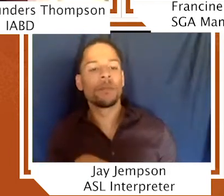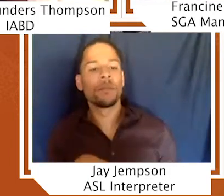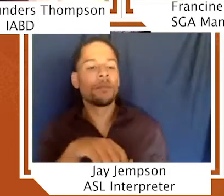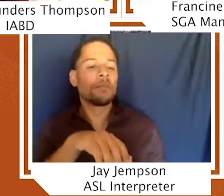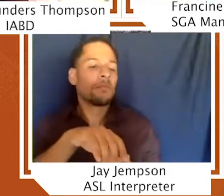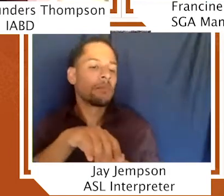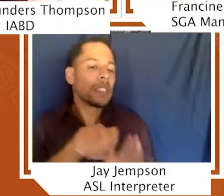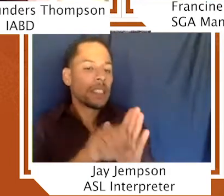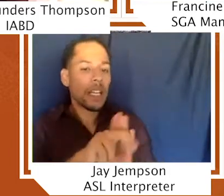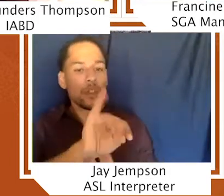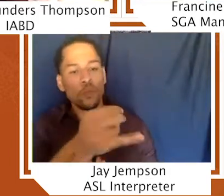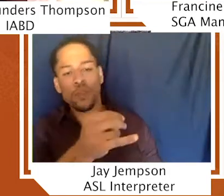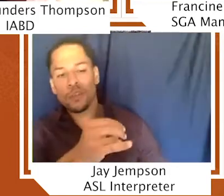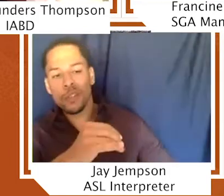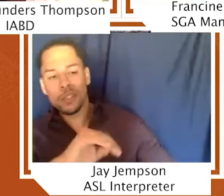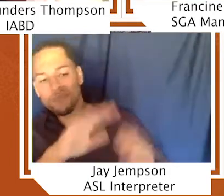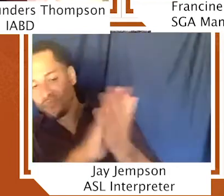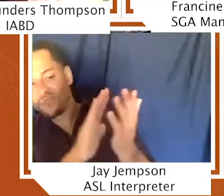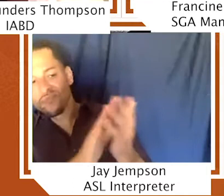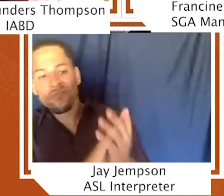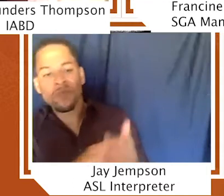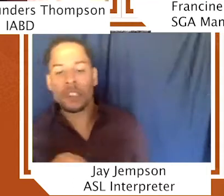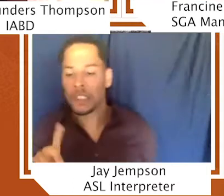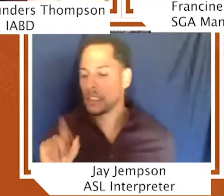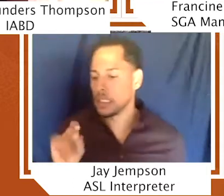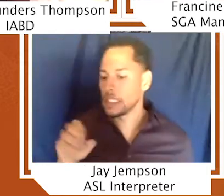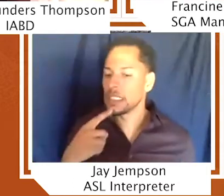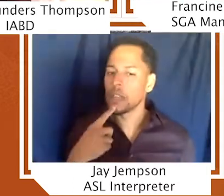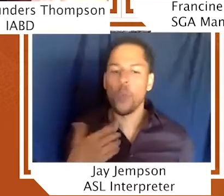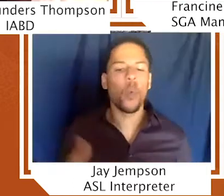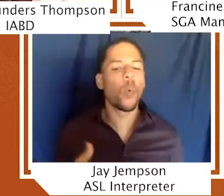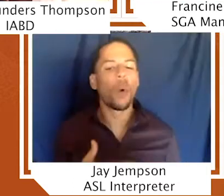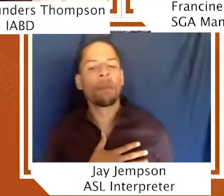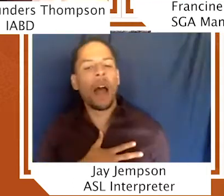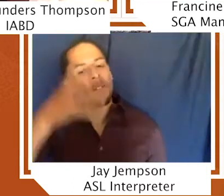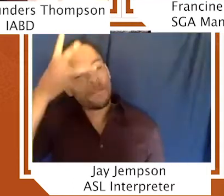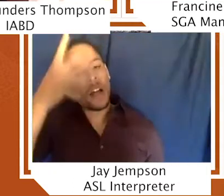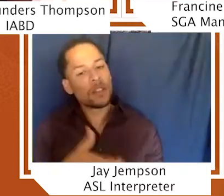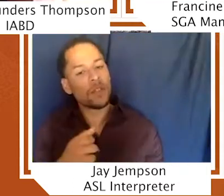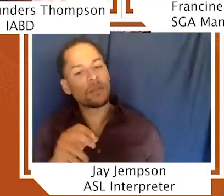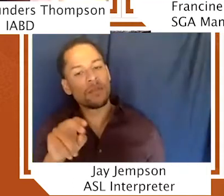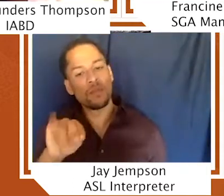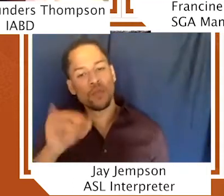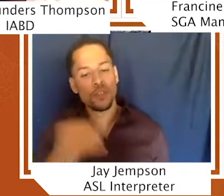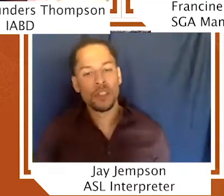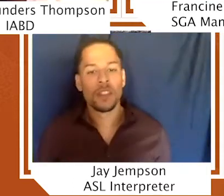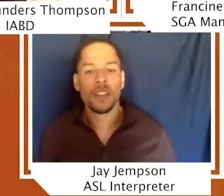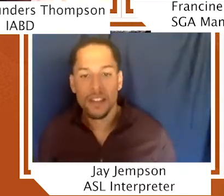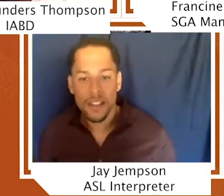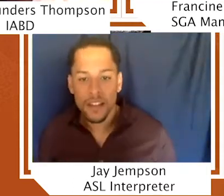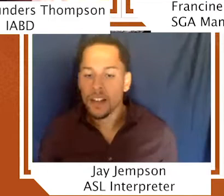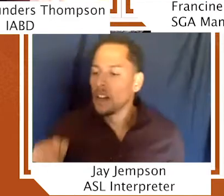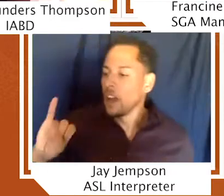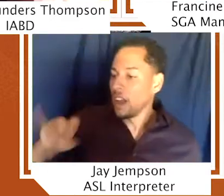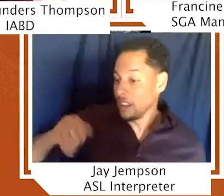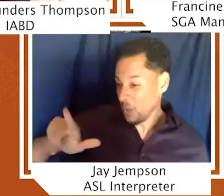That's right. My daddy was from Jersey. Oh wow. All right, that quail. You broke the streak,